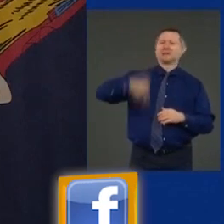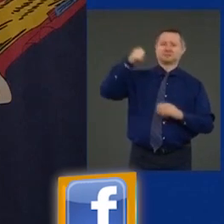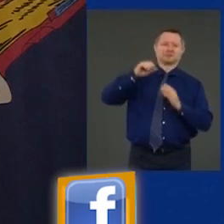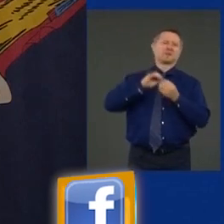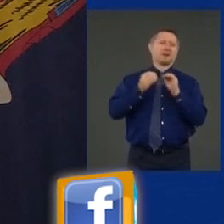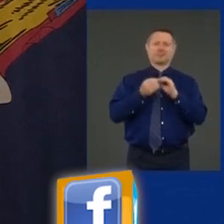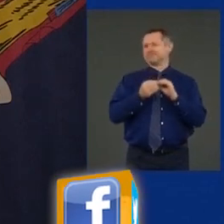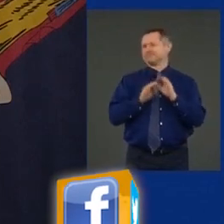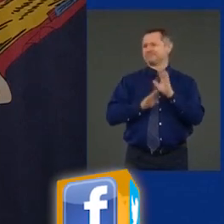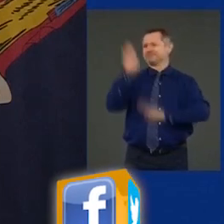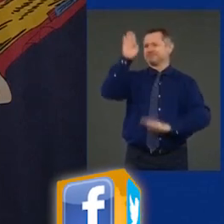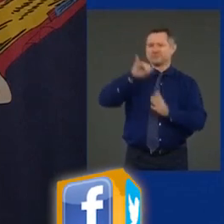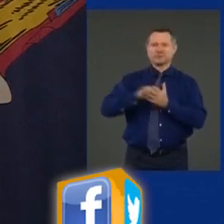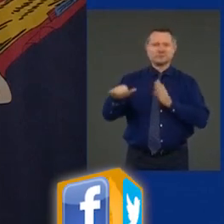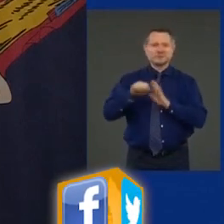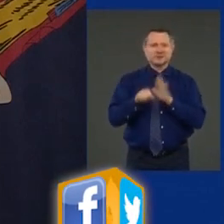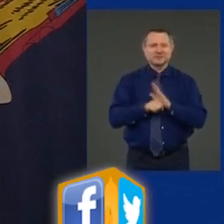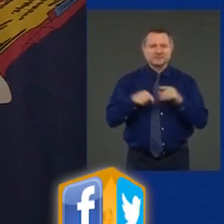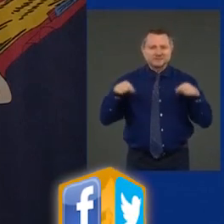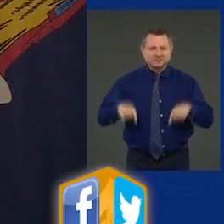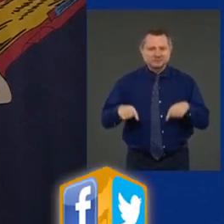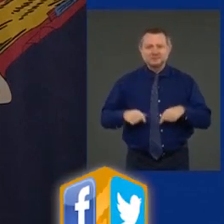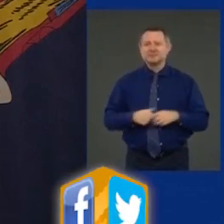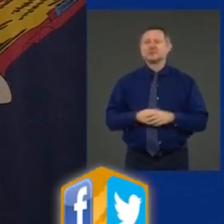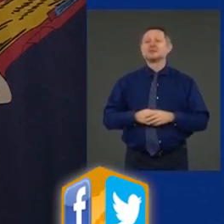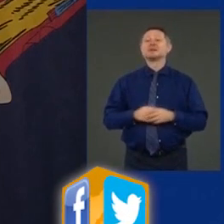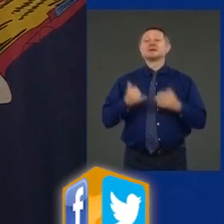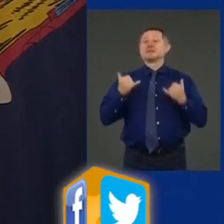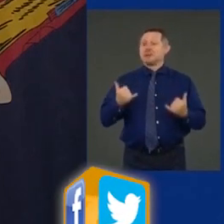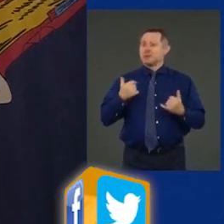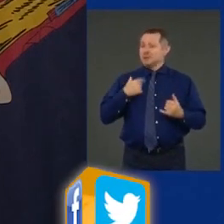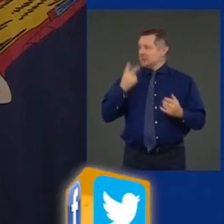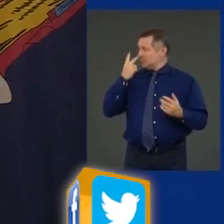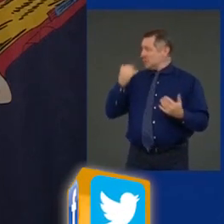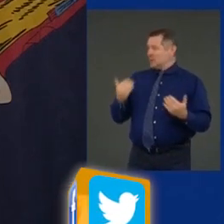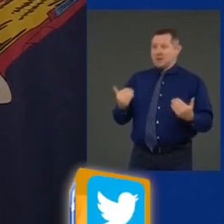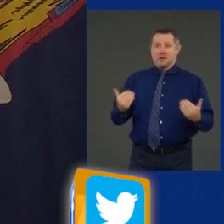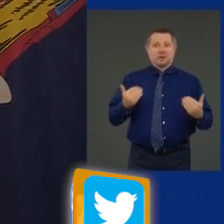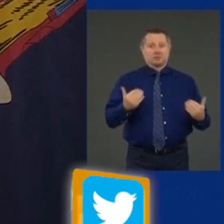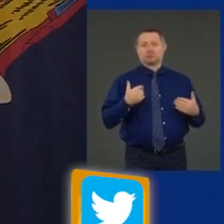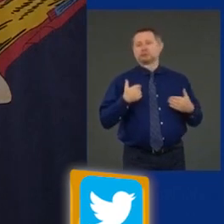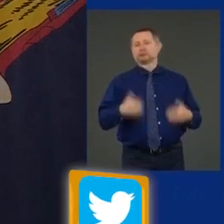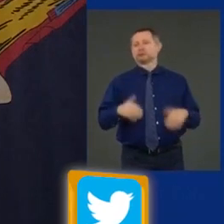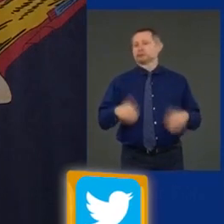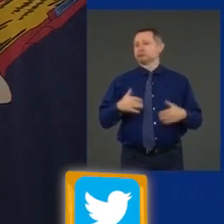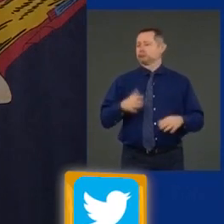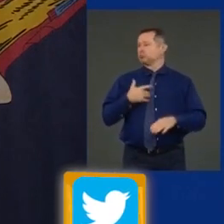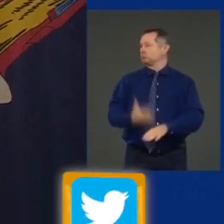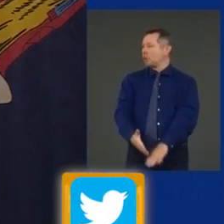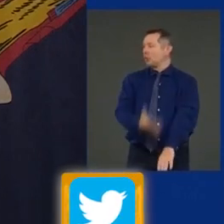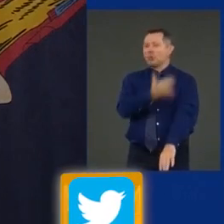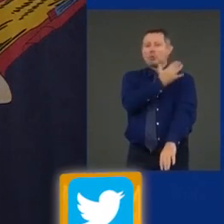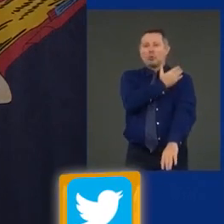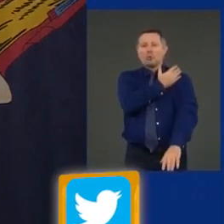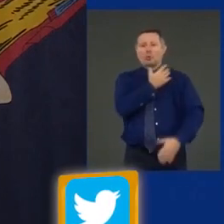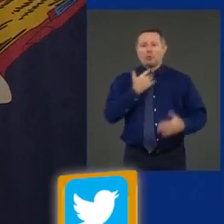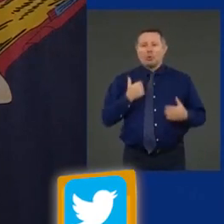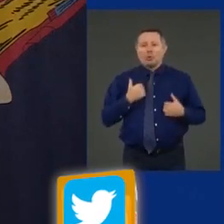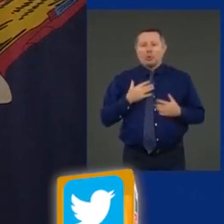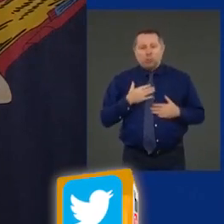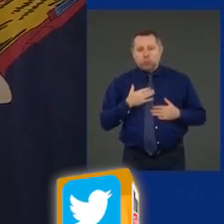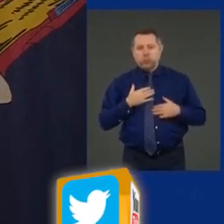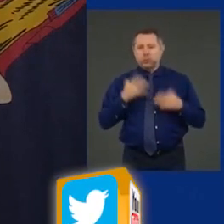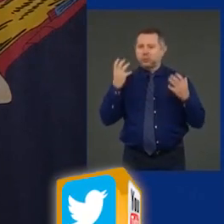country. And you look at where we are now, we did a full 180 degrees. We went from